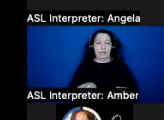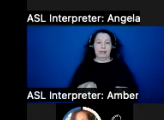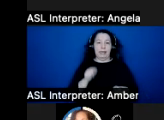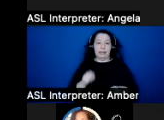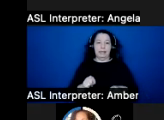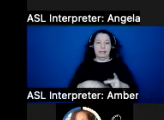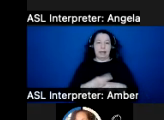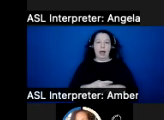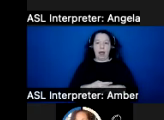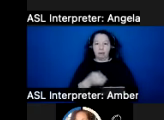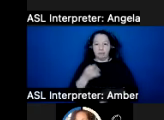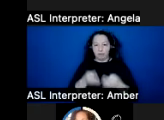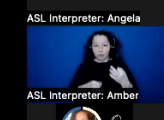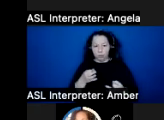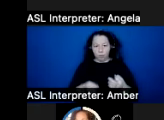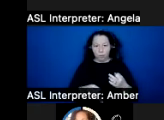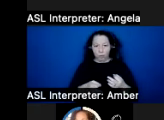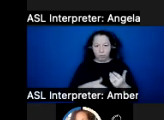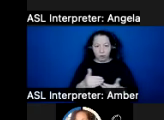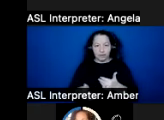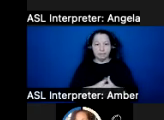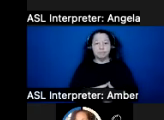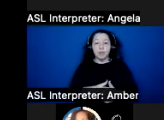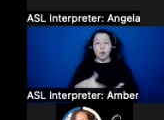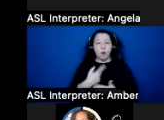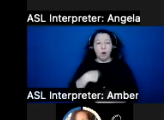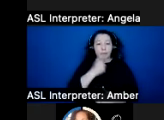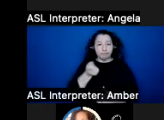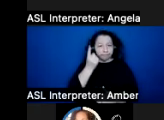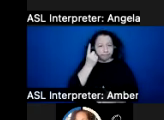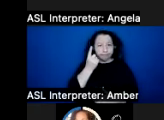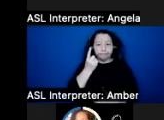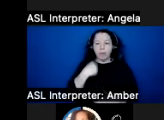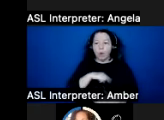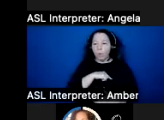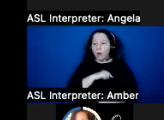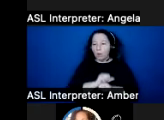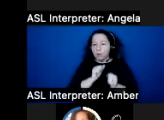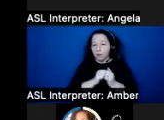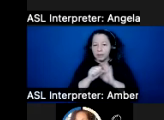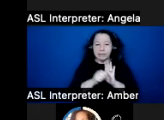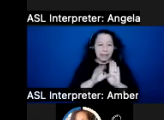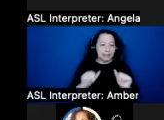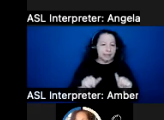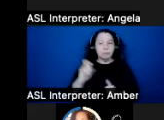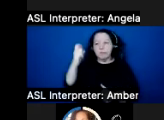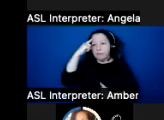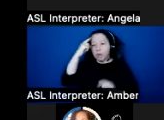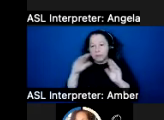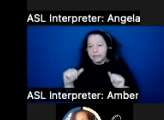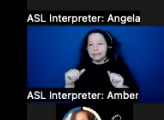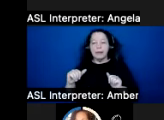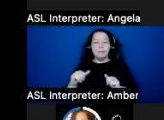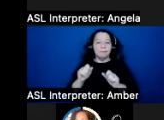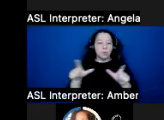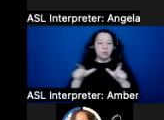And of course, we all understand that we're dealing with state systems, we're dealing with the federal system, we're dealing with